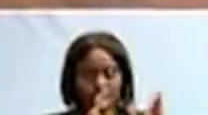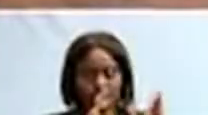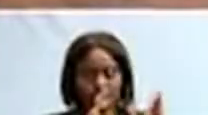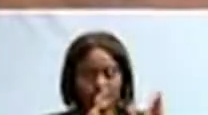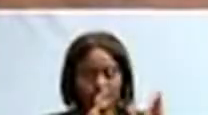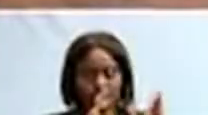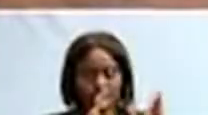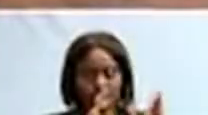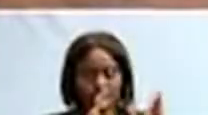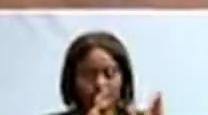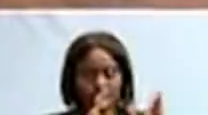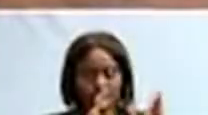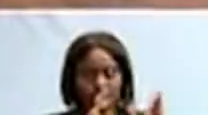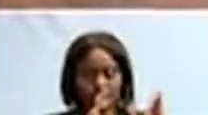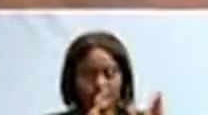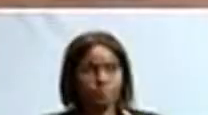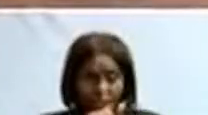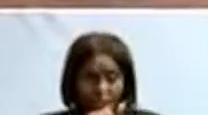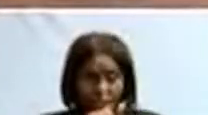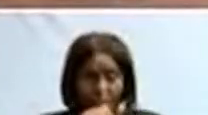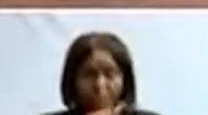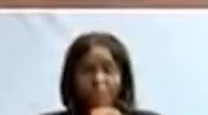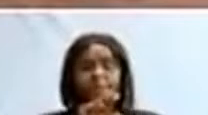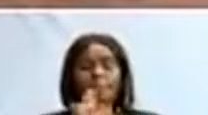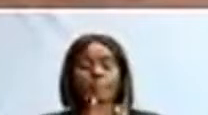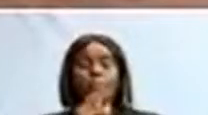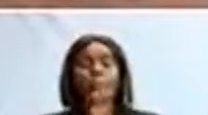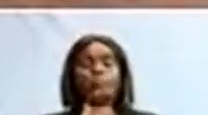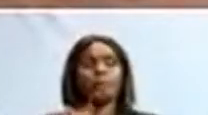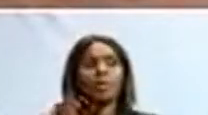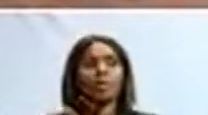Capital projects are available.